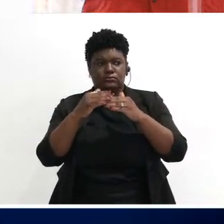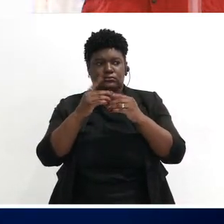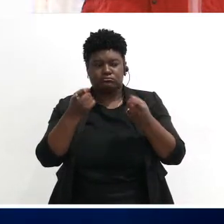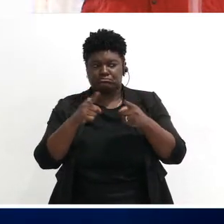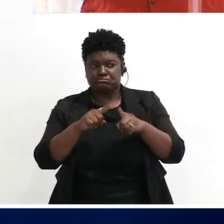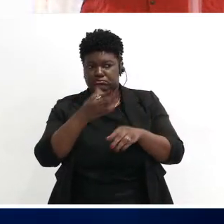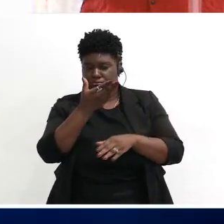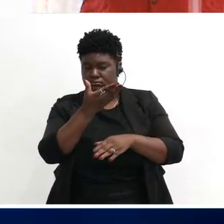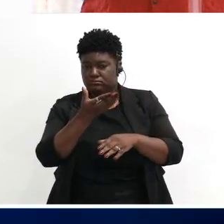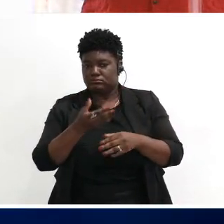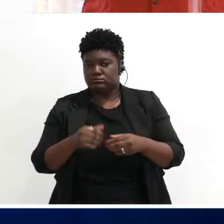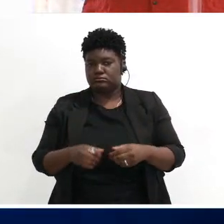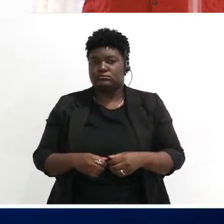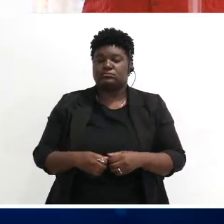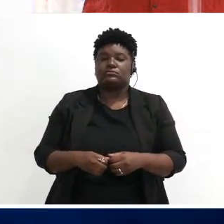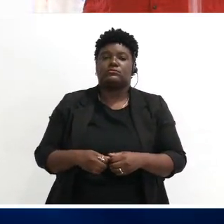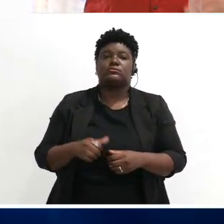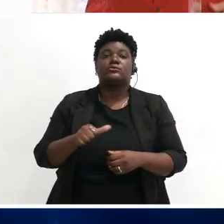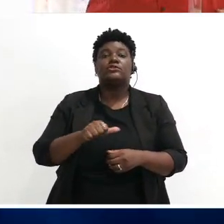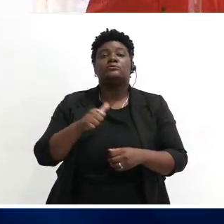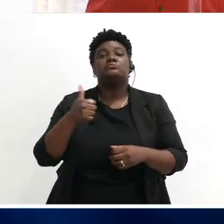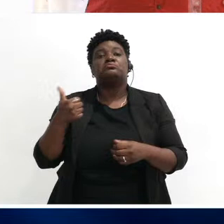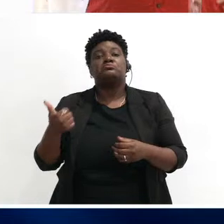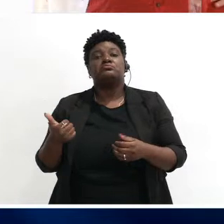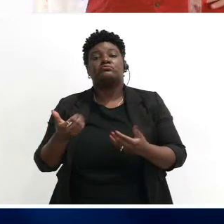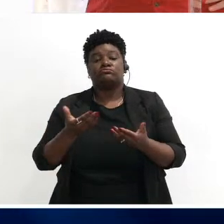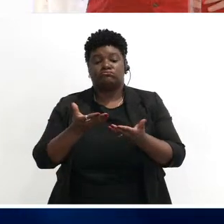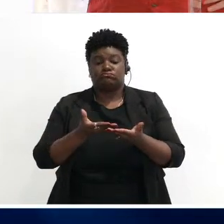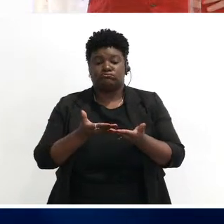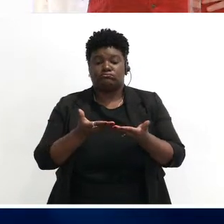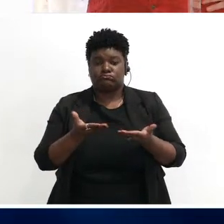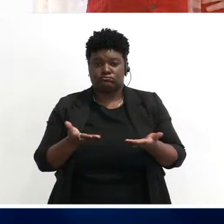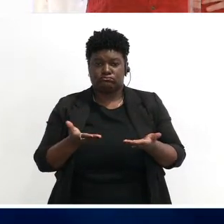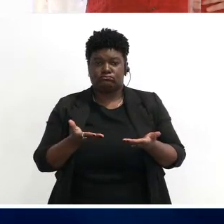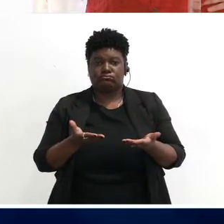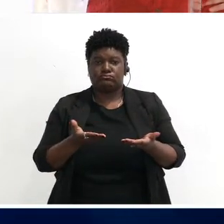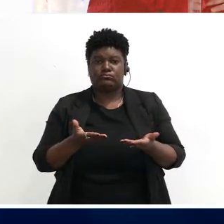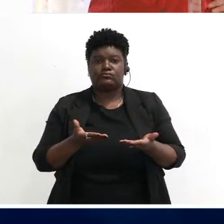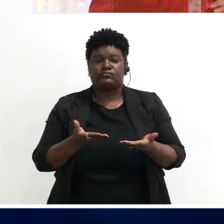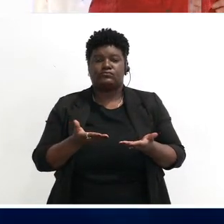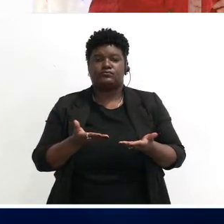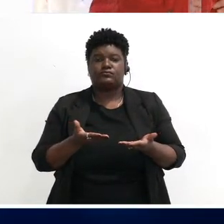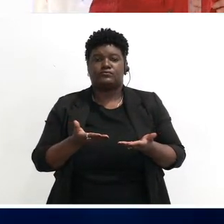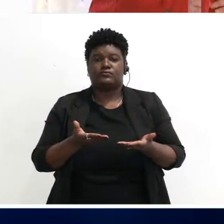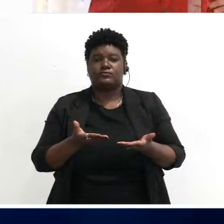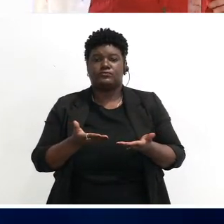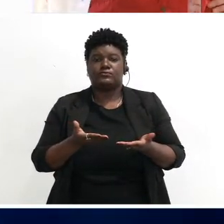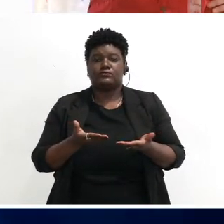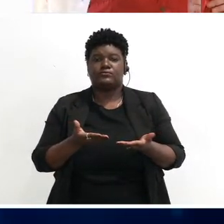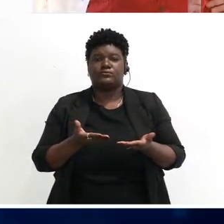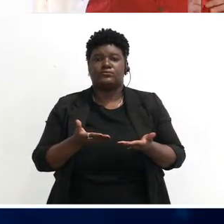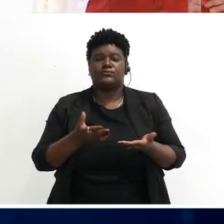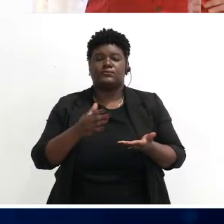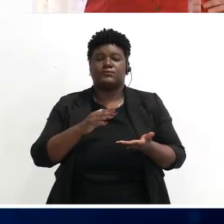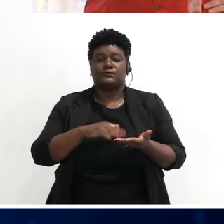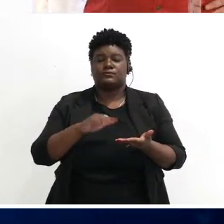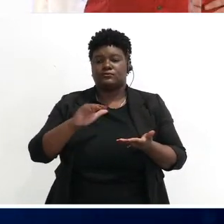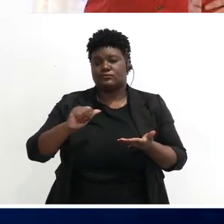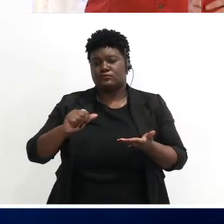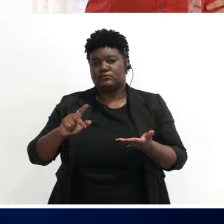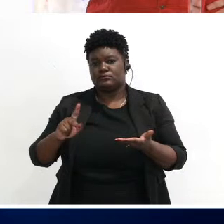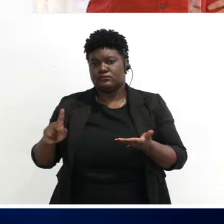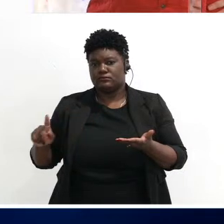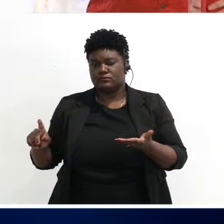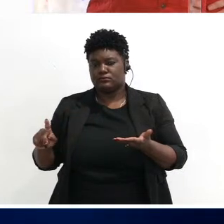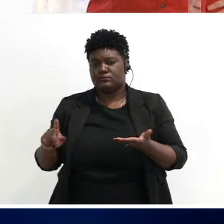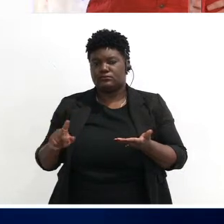There's other kinds of packages that are specific to the application. So in particular,